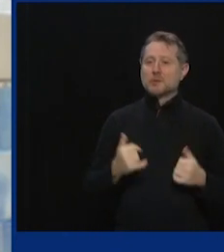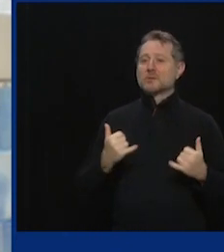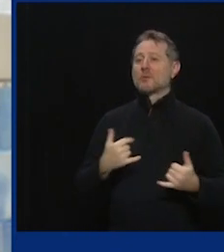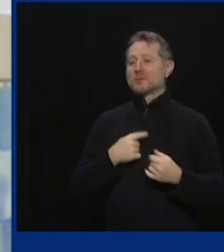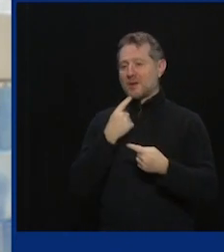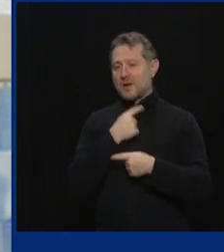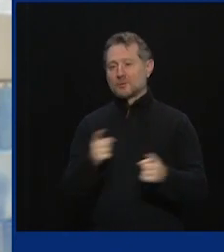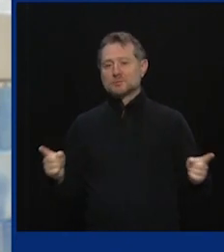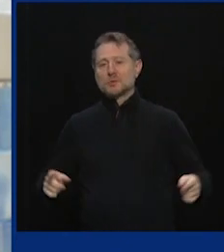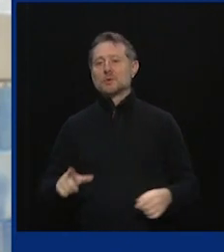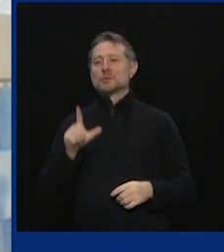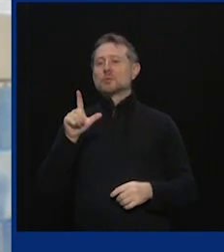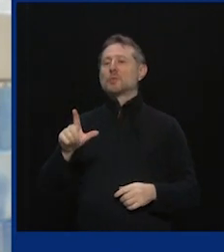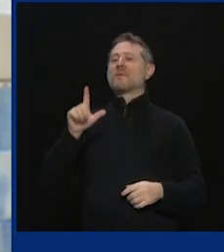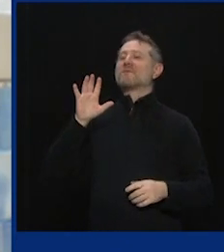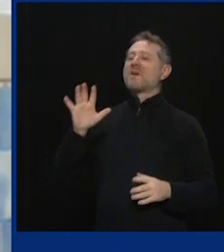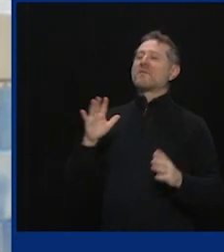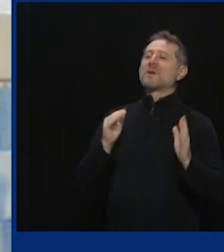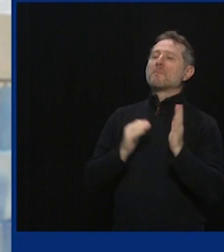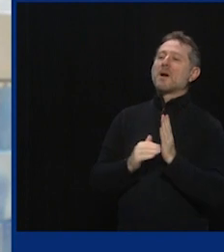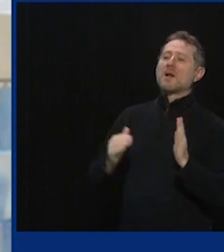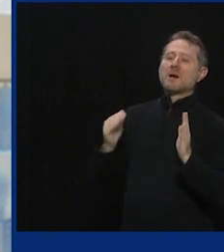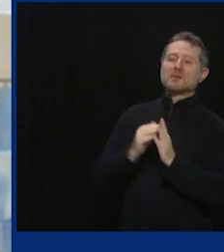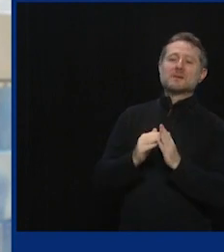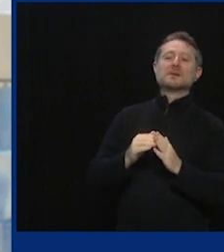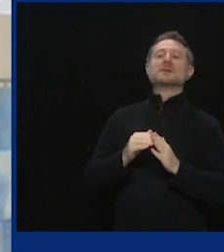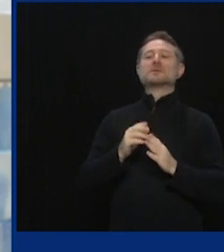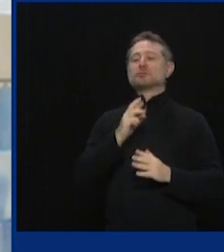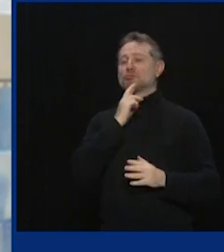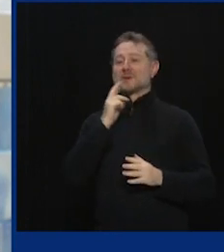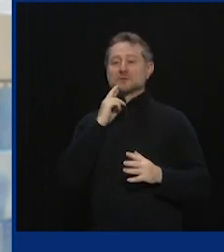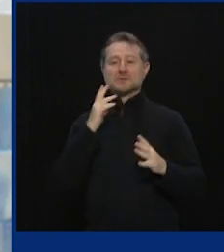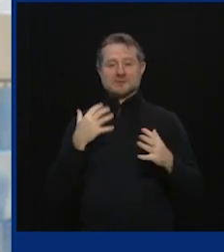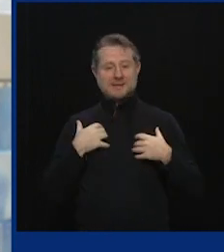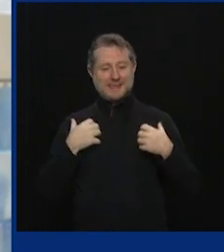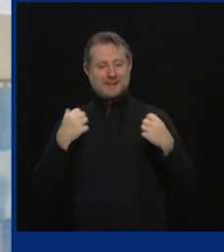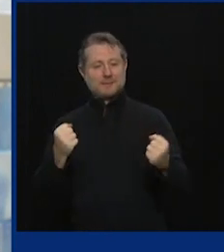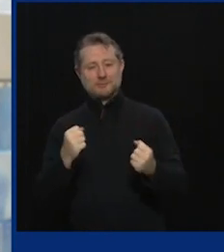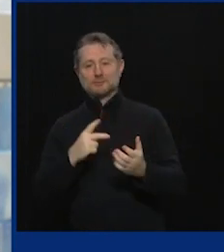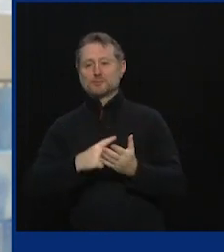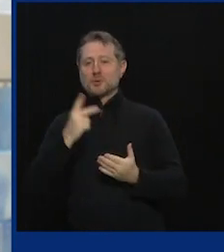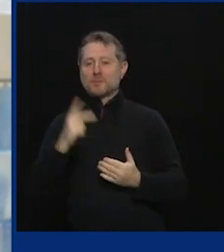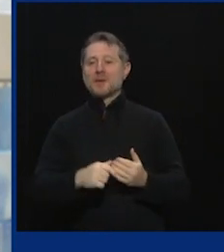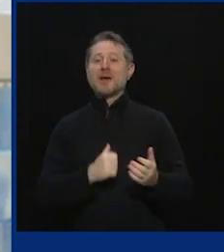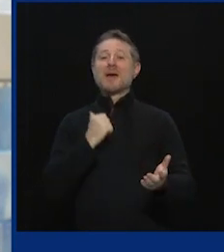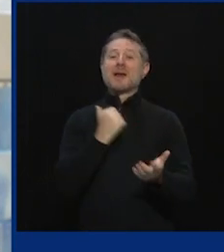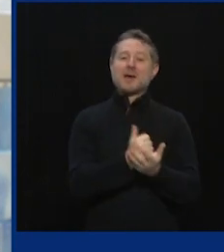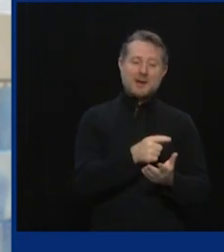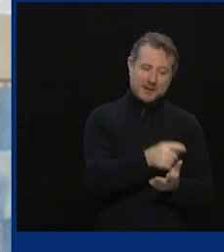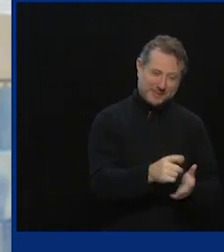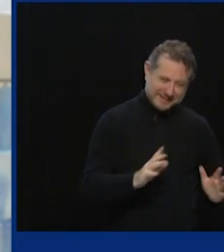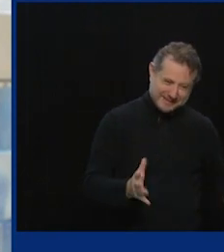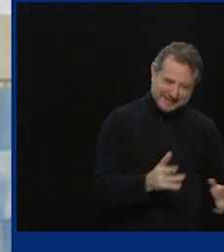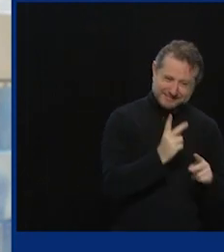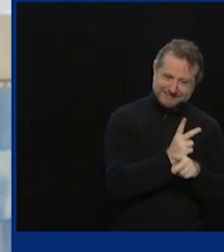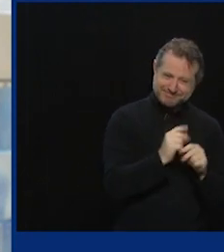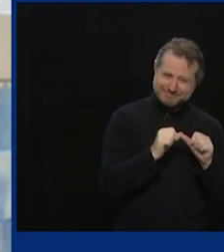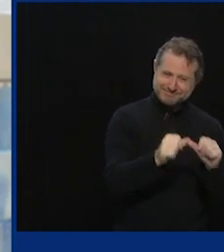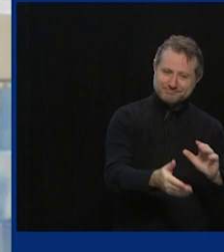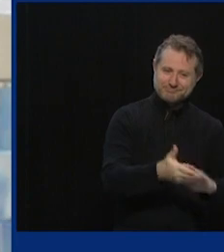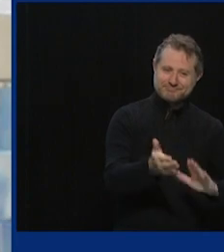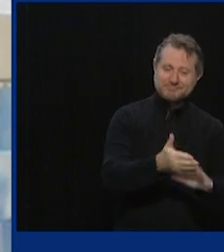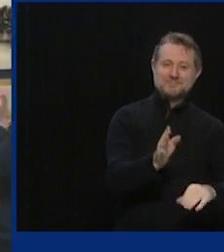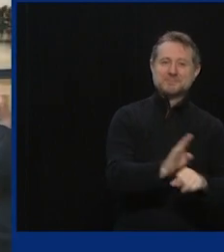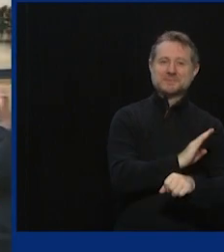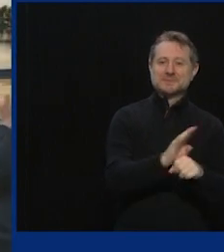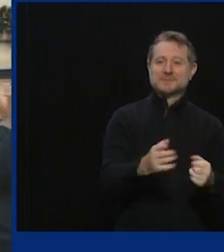million restaurant resiliency program to help the restaurant industry continue facing the challenges from COVID-19. Let's get that